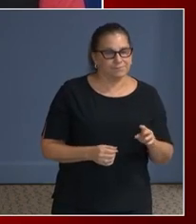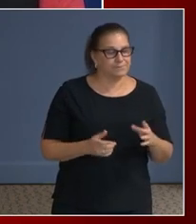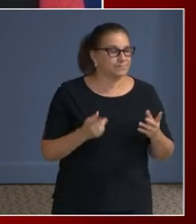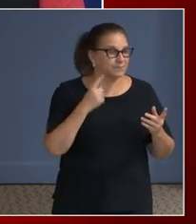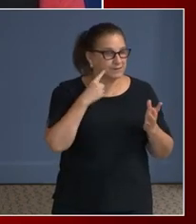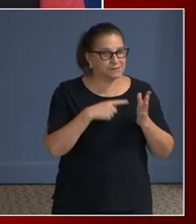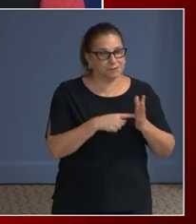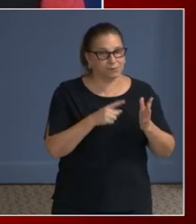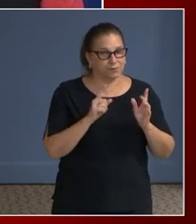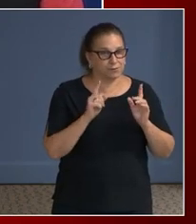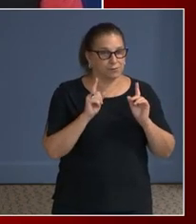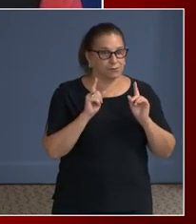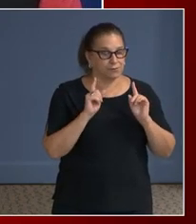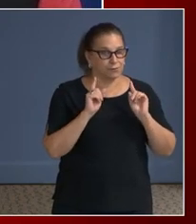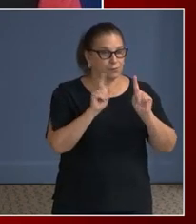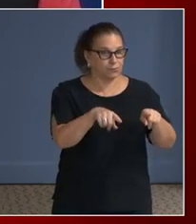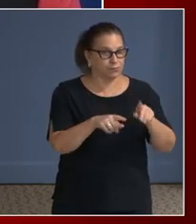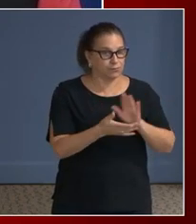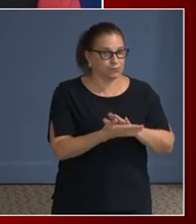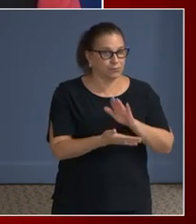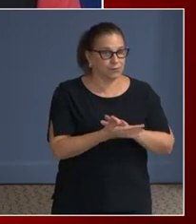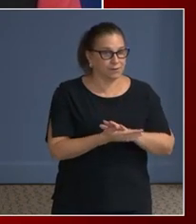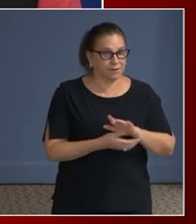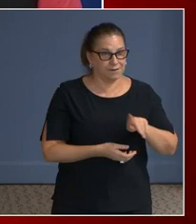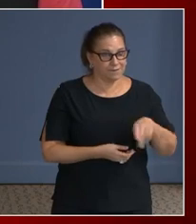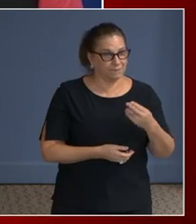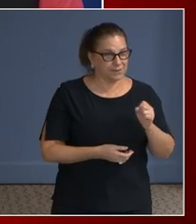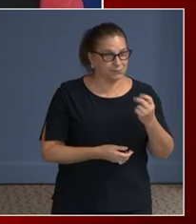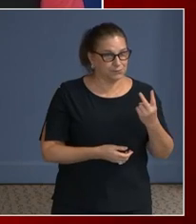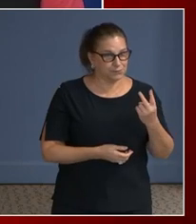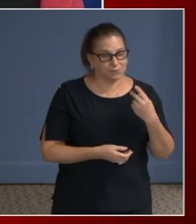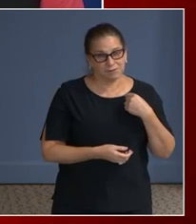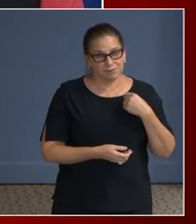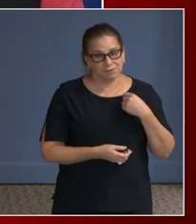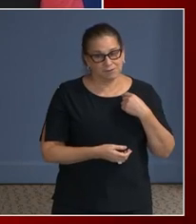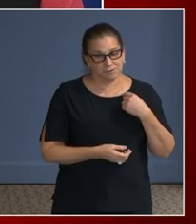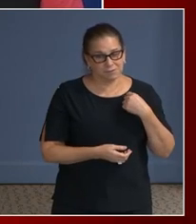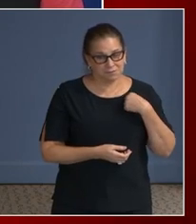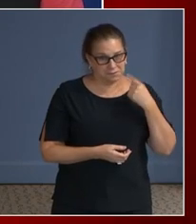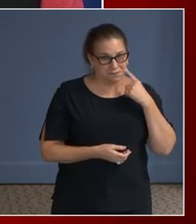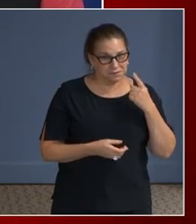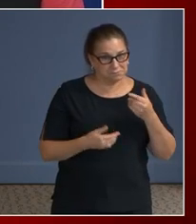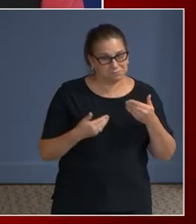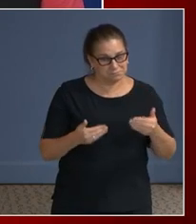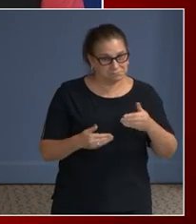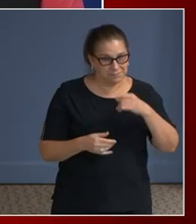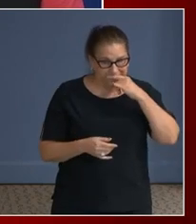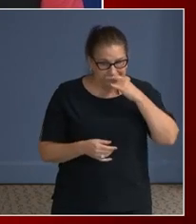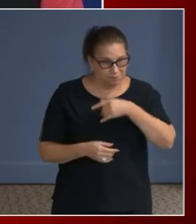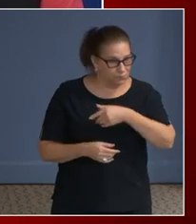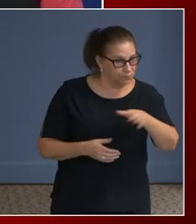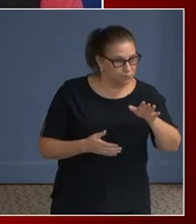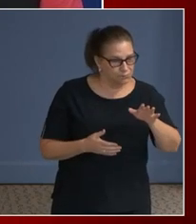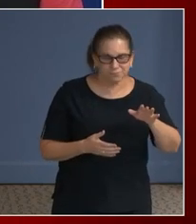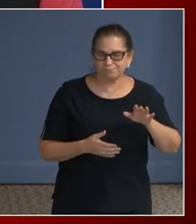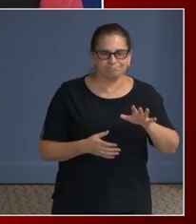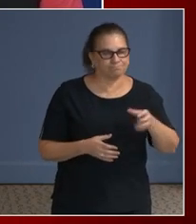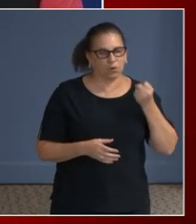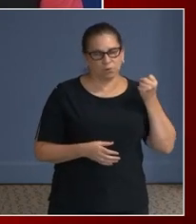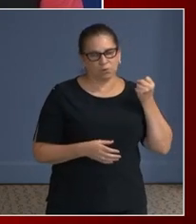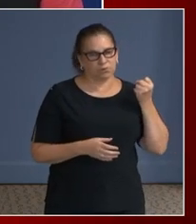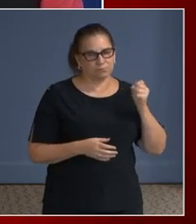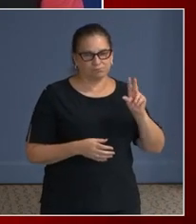additional forms of entertainment in phase two through the waiver process. We had to delay that. We anticipated